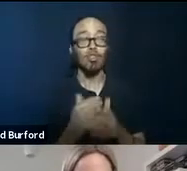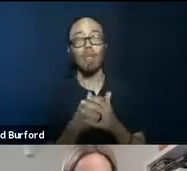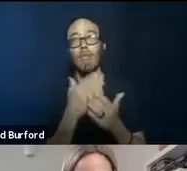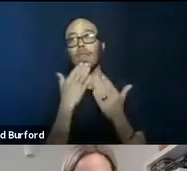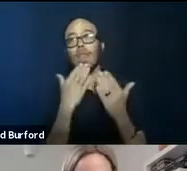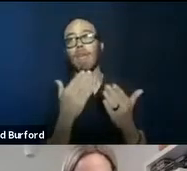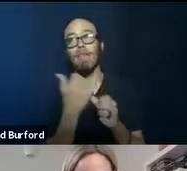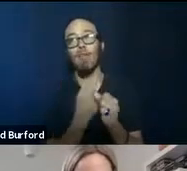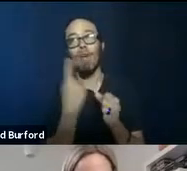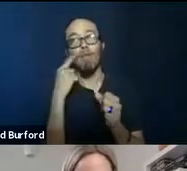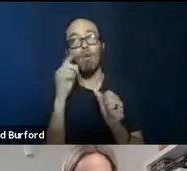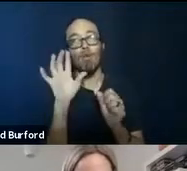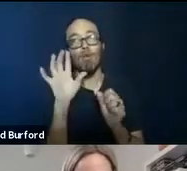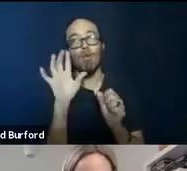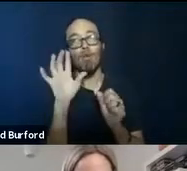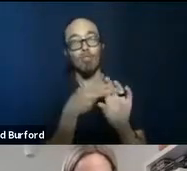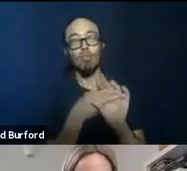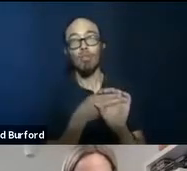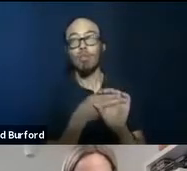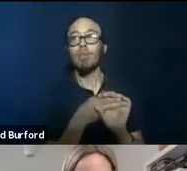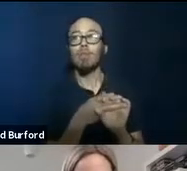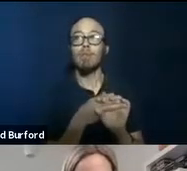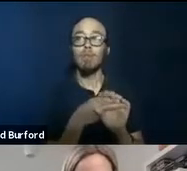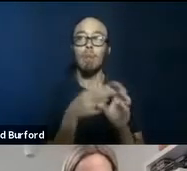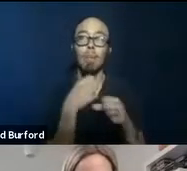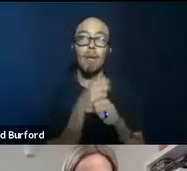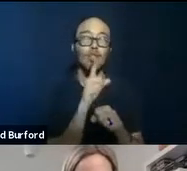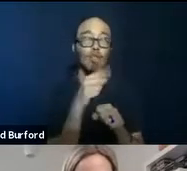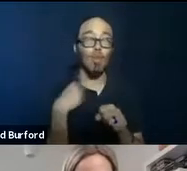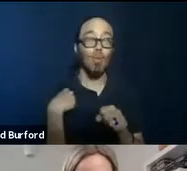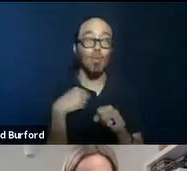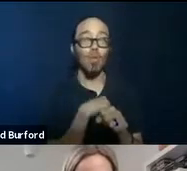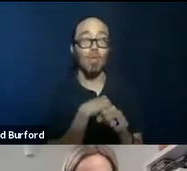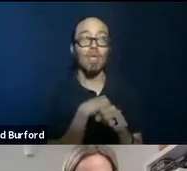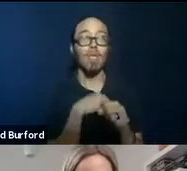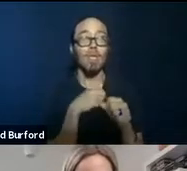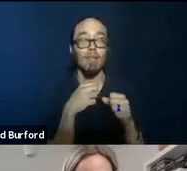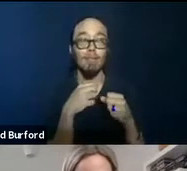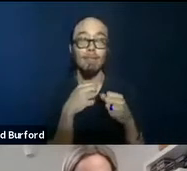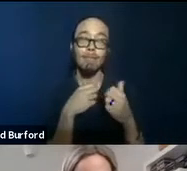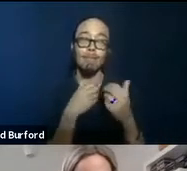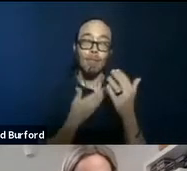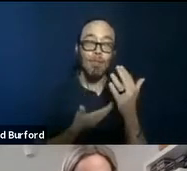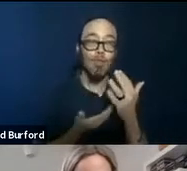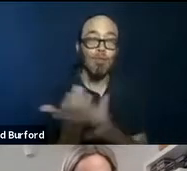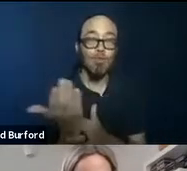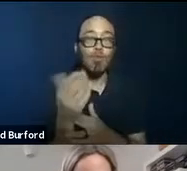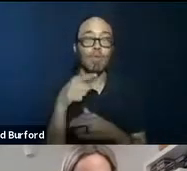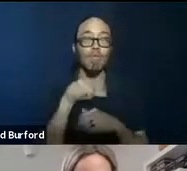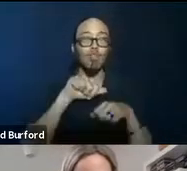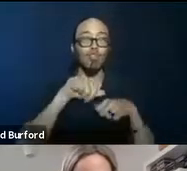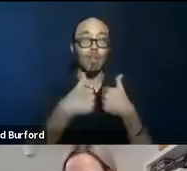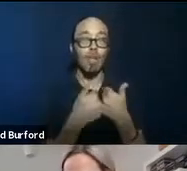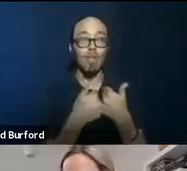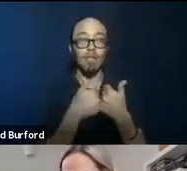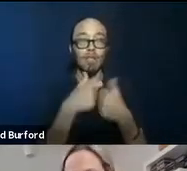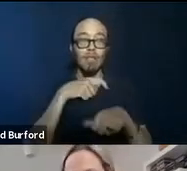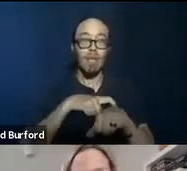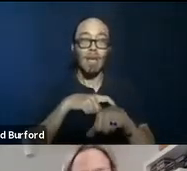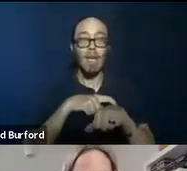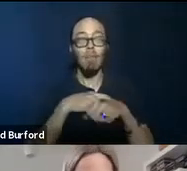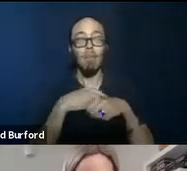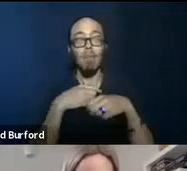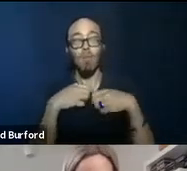your contributions to ensure that we emerge from this challenging time as a more inclusive global